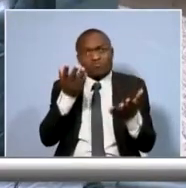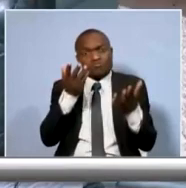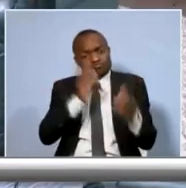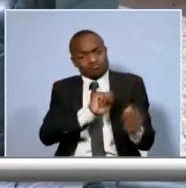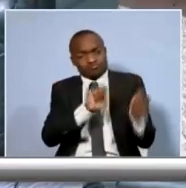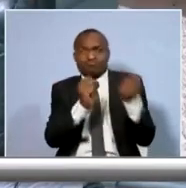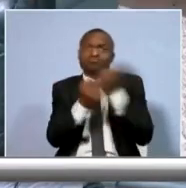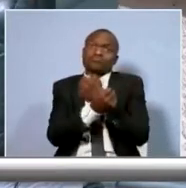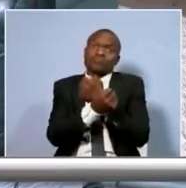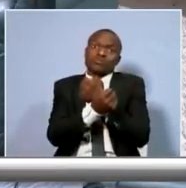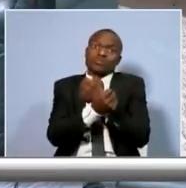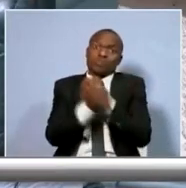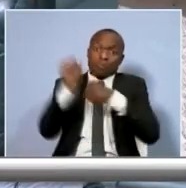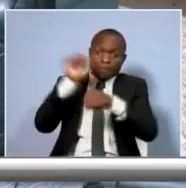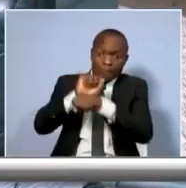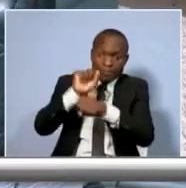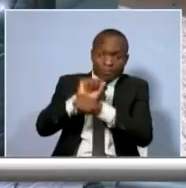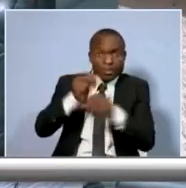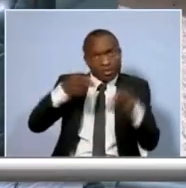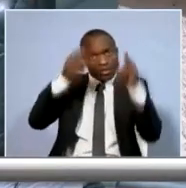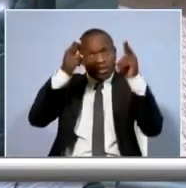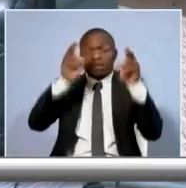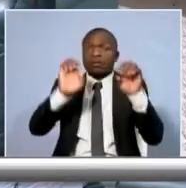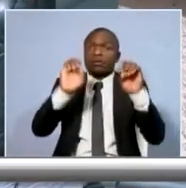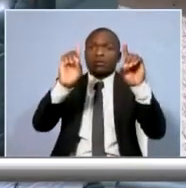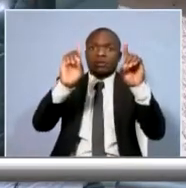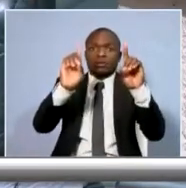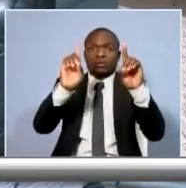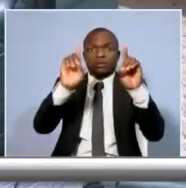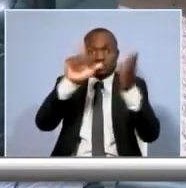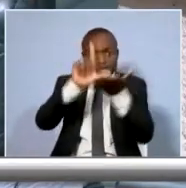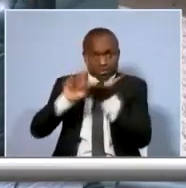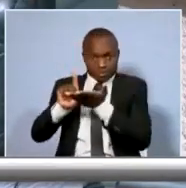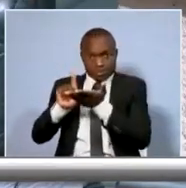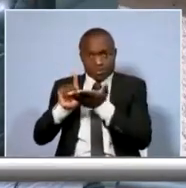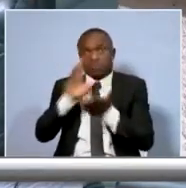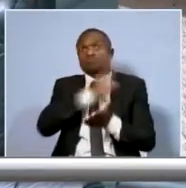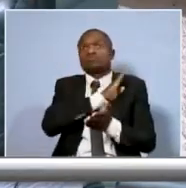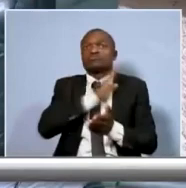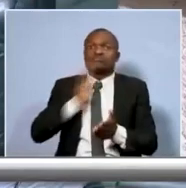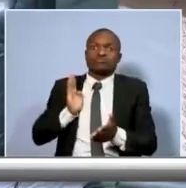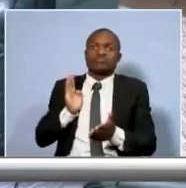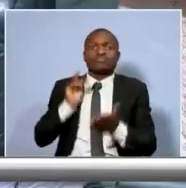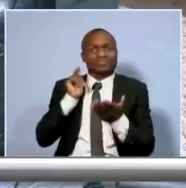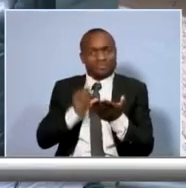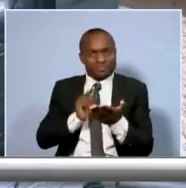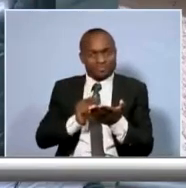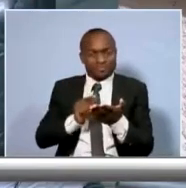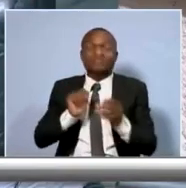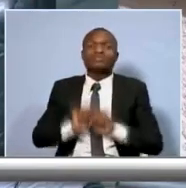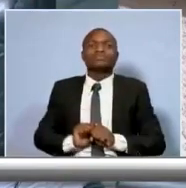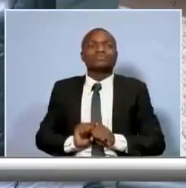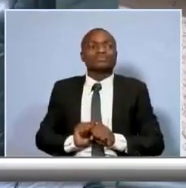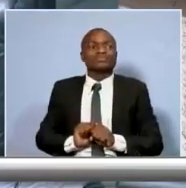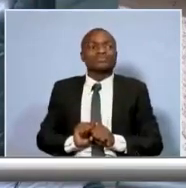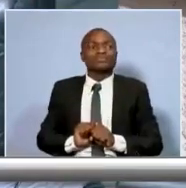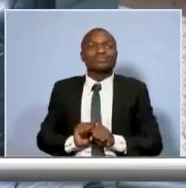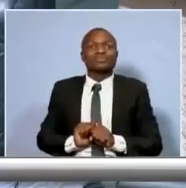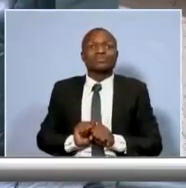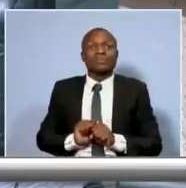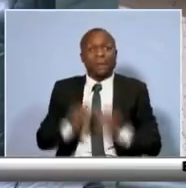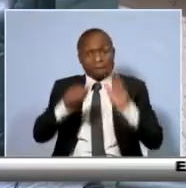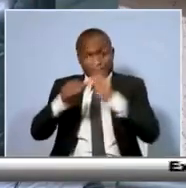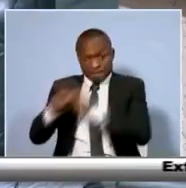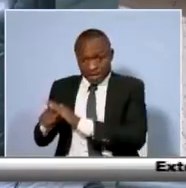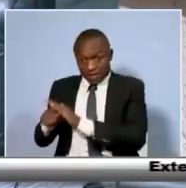reforming the operations of the Higher Education and Loans Board. This is to integrate